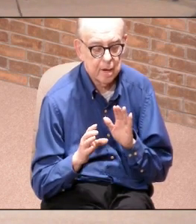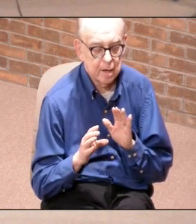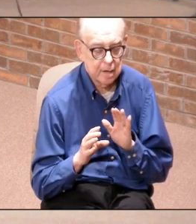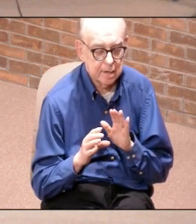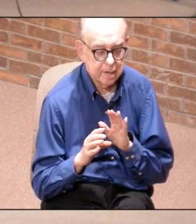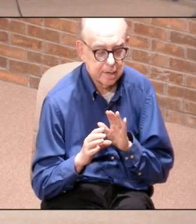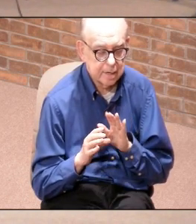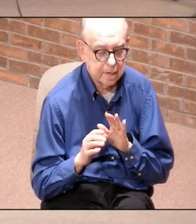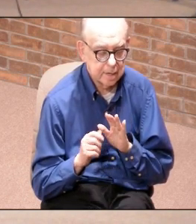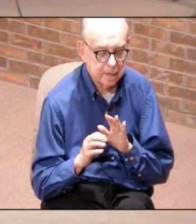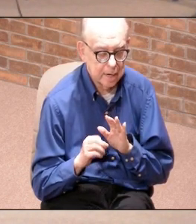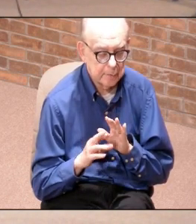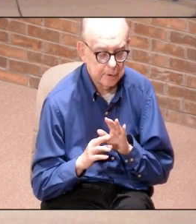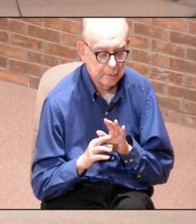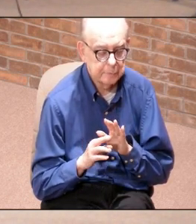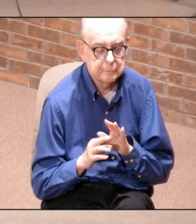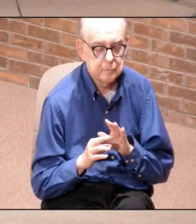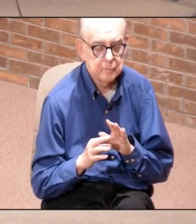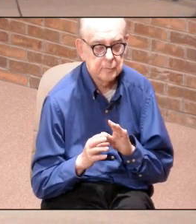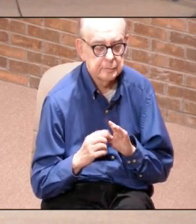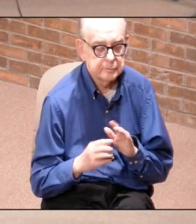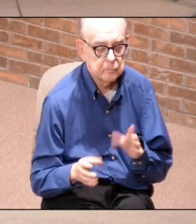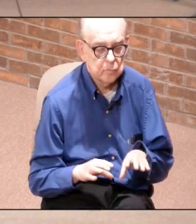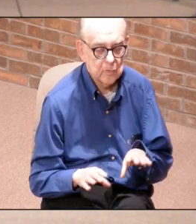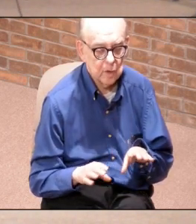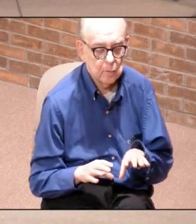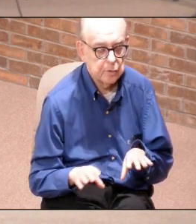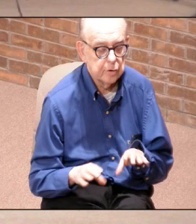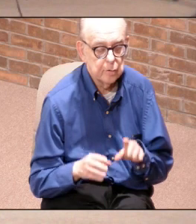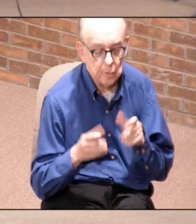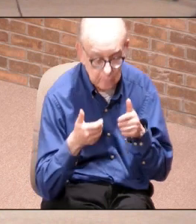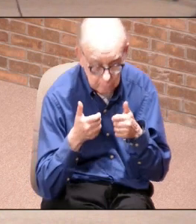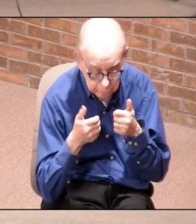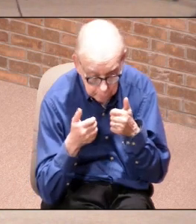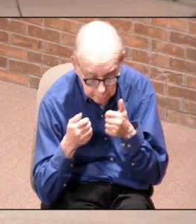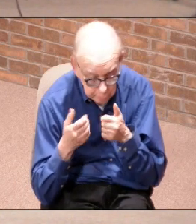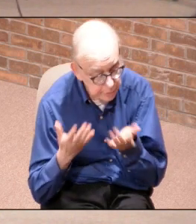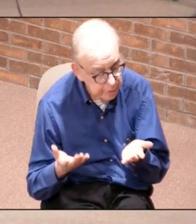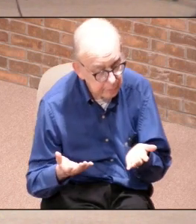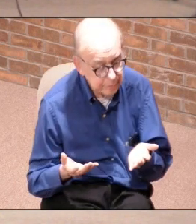Okay, is really all it is. And so what do you do when you take the picture?